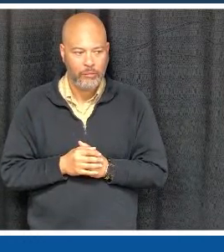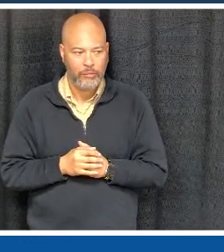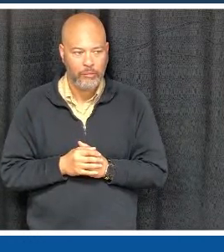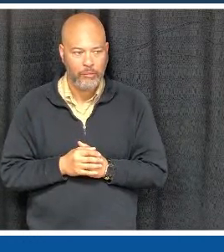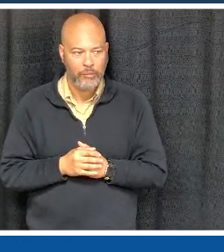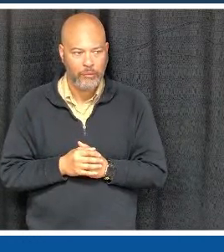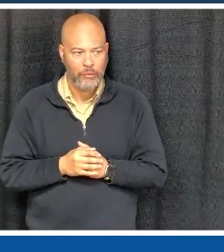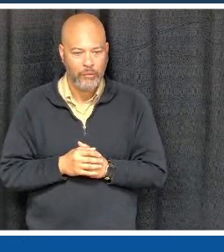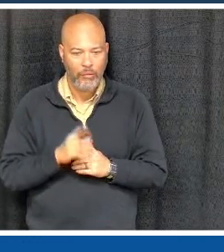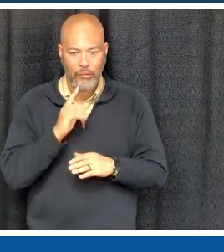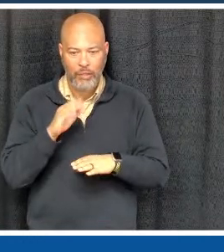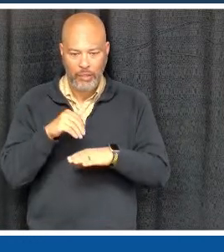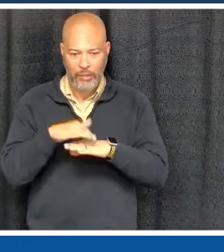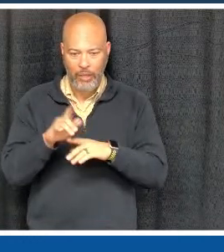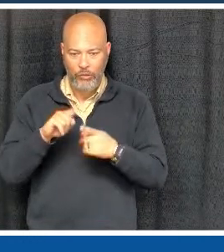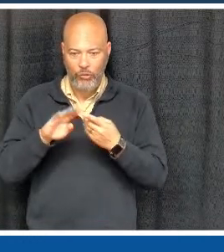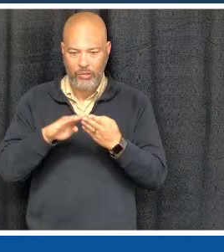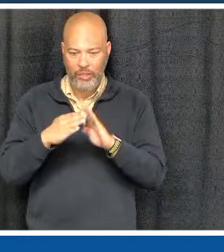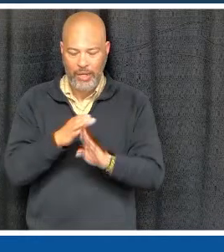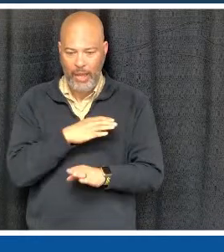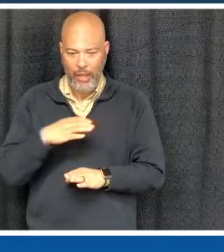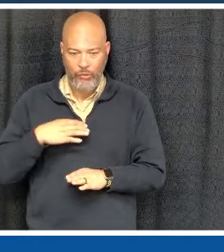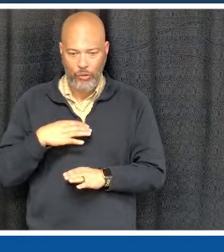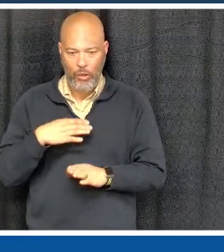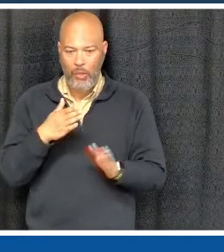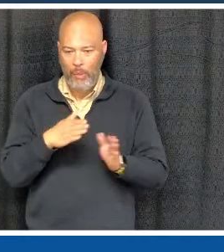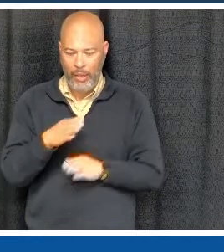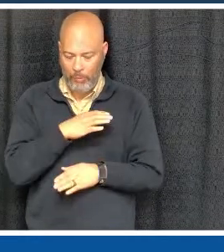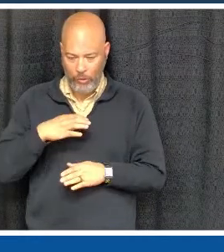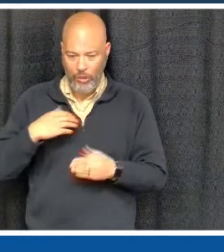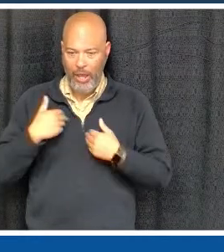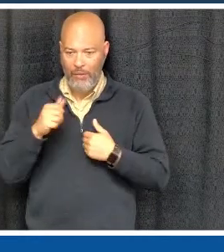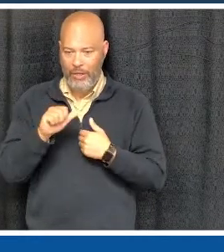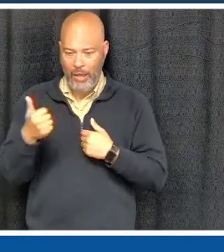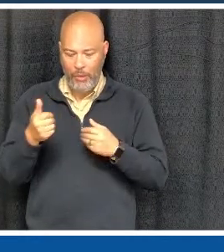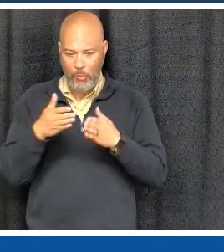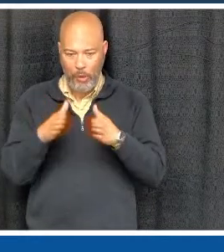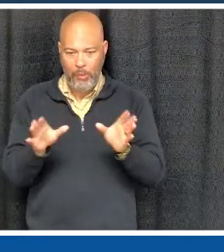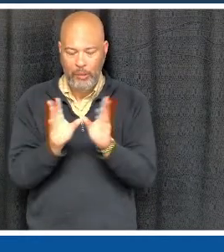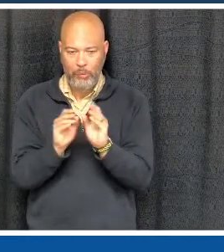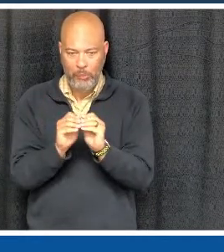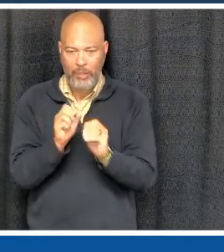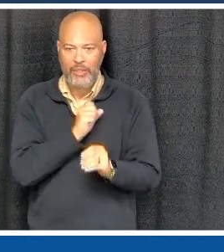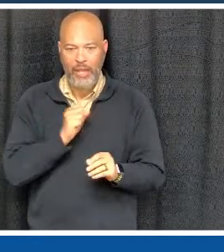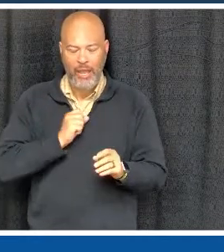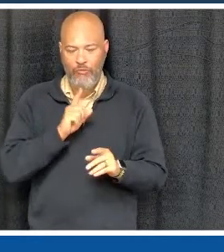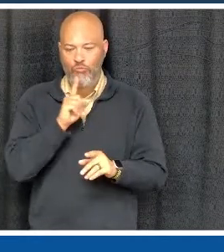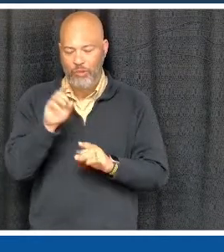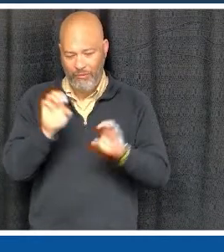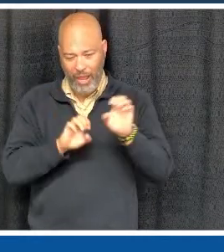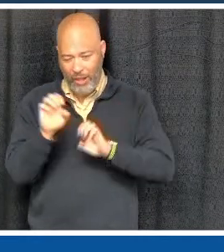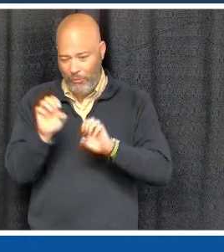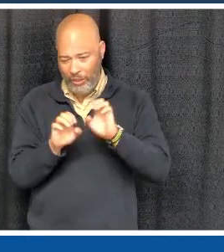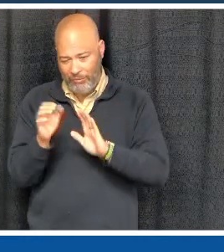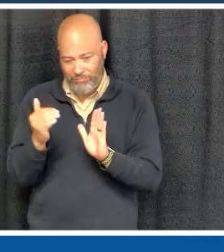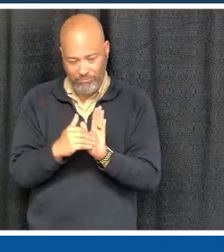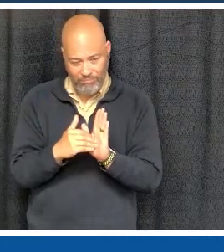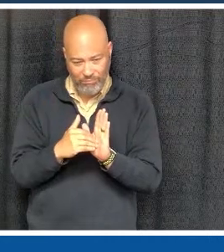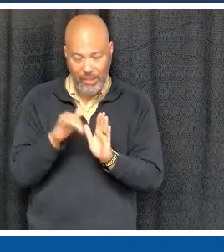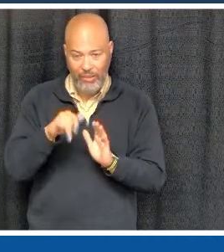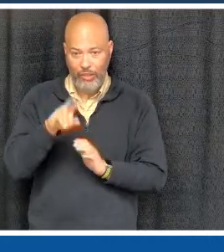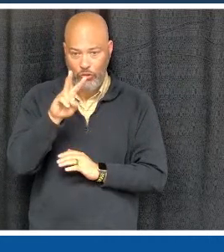is being sent back to the city council. The planning commission did hold another public hearing. Staff did reevaluate this. Again, this is